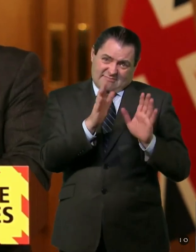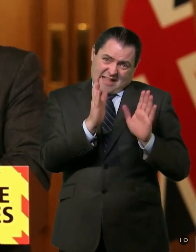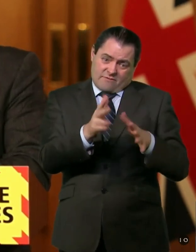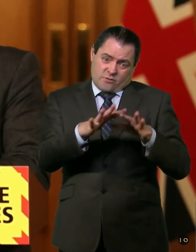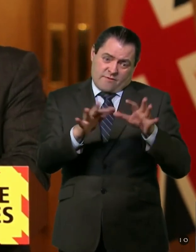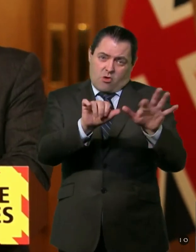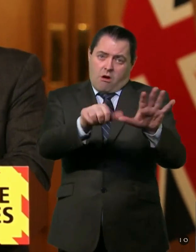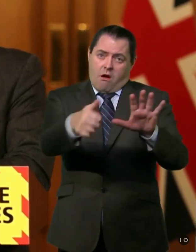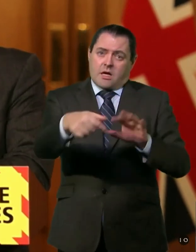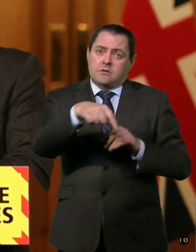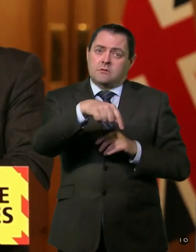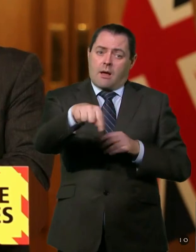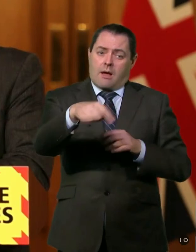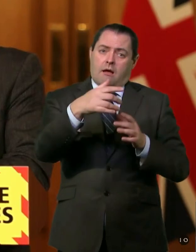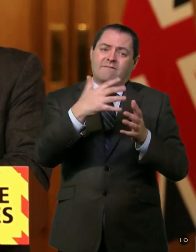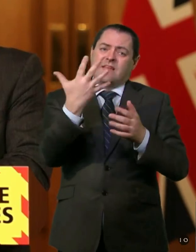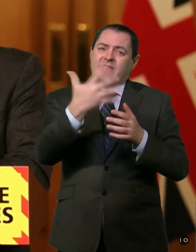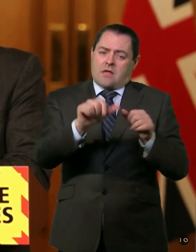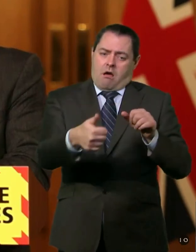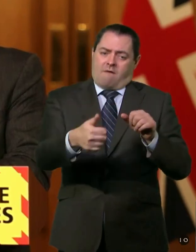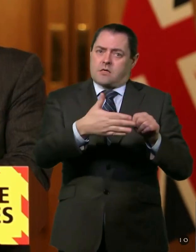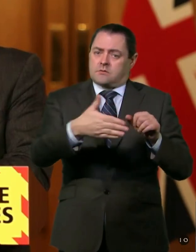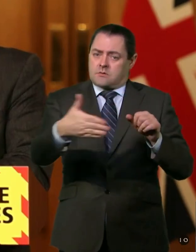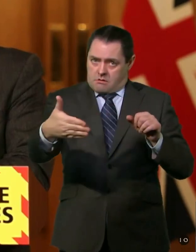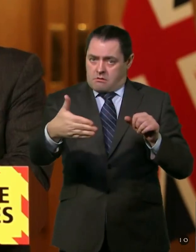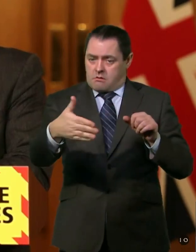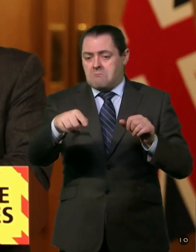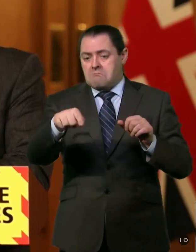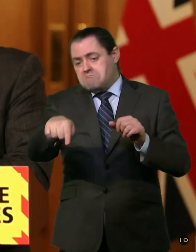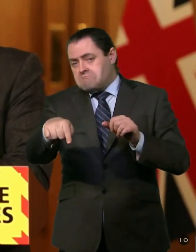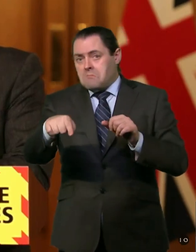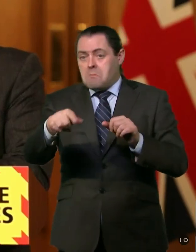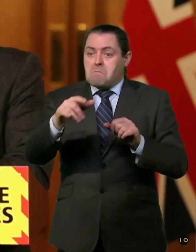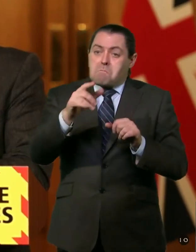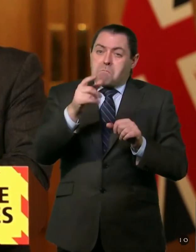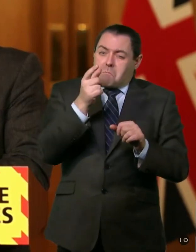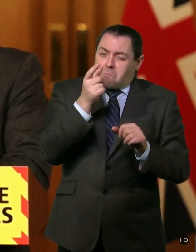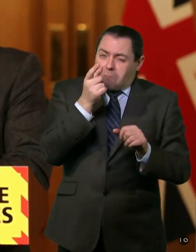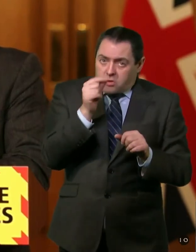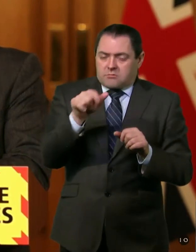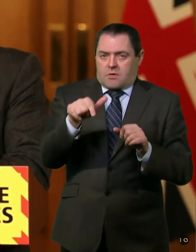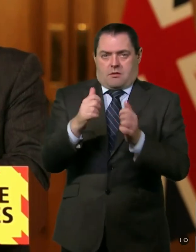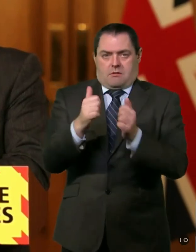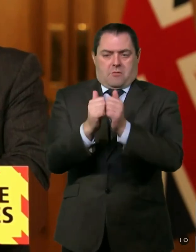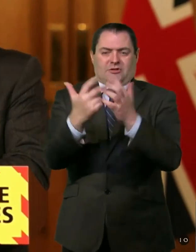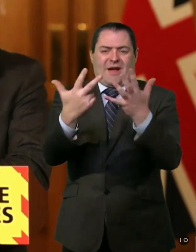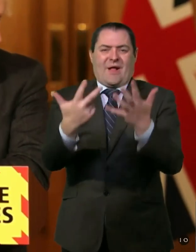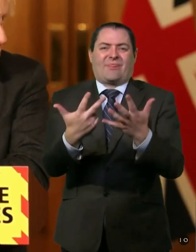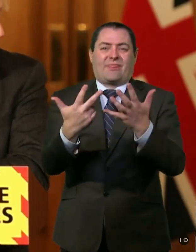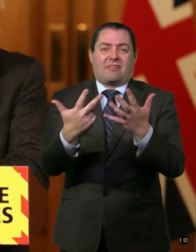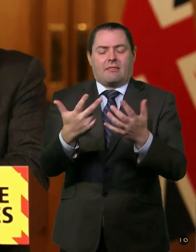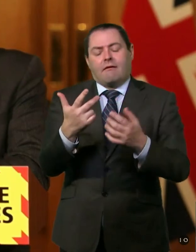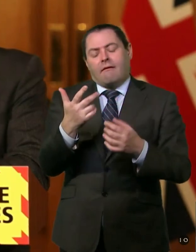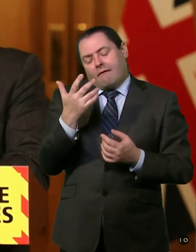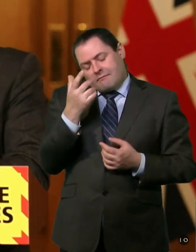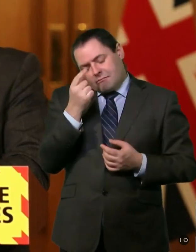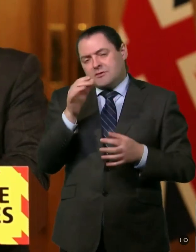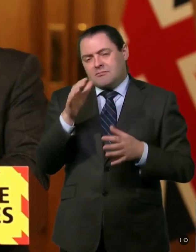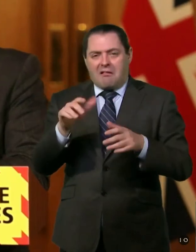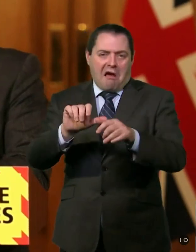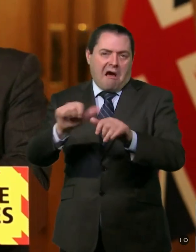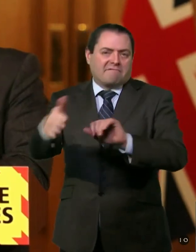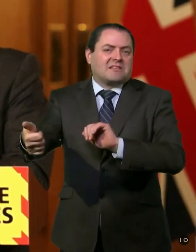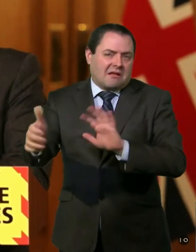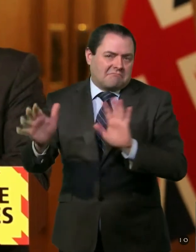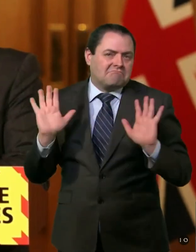I'm hopeful, but that's the earliest that we can do it, and it depends on lots of things going right. And I'm sure Patrick